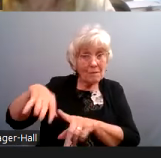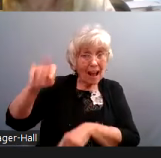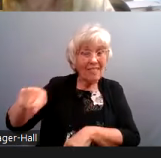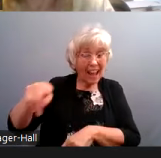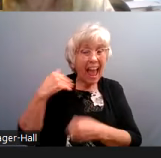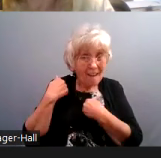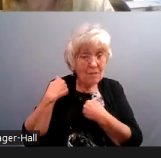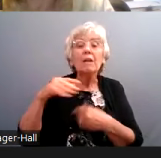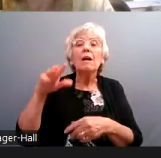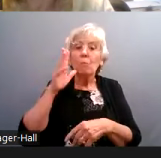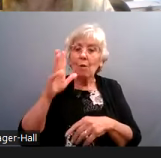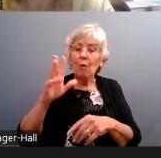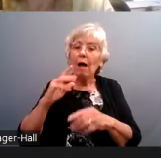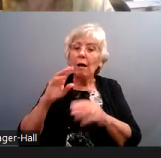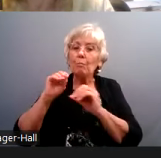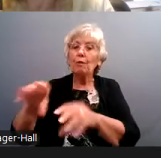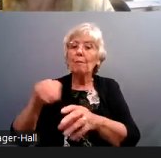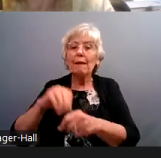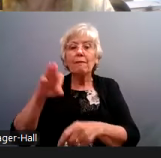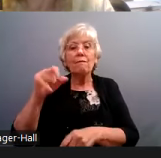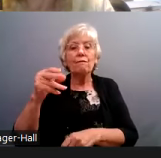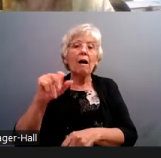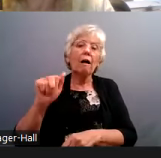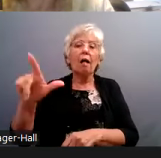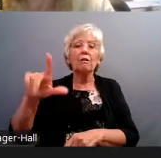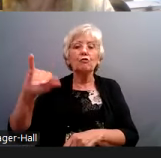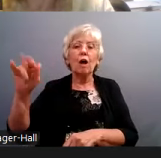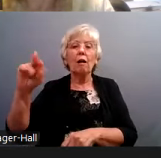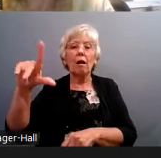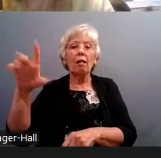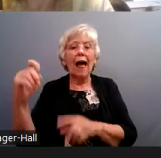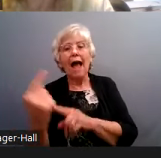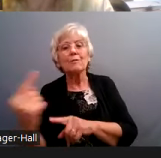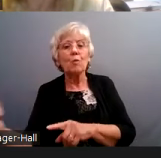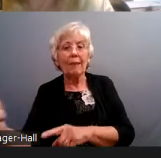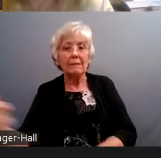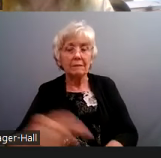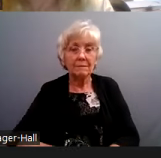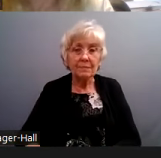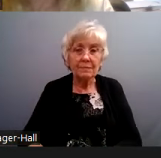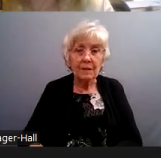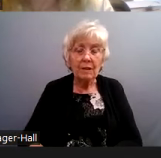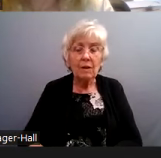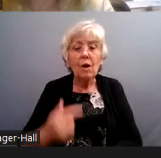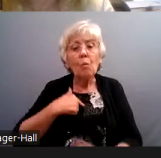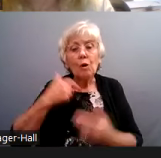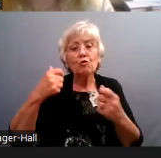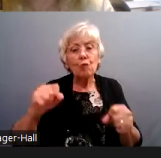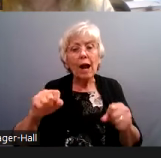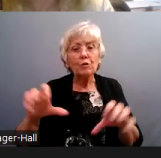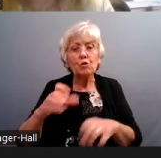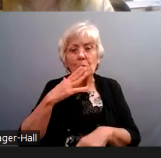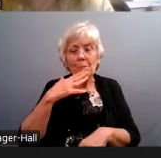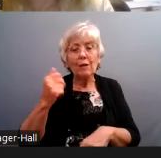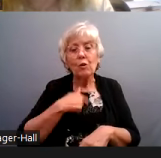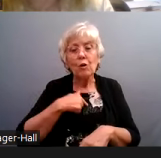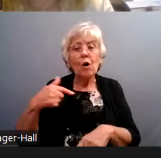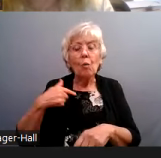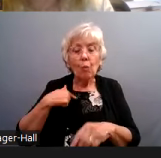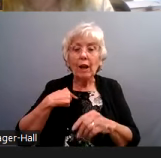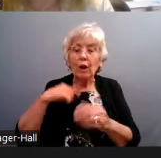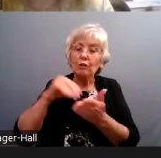them in the fungal jungle. And something that we're trying to be better about is we're documenting the